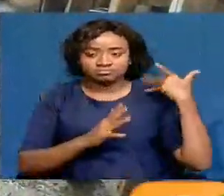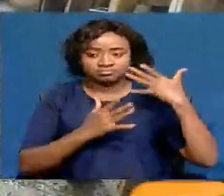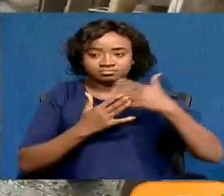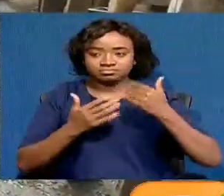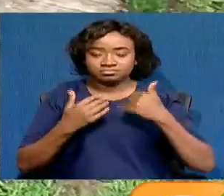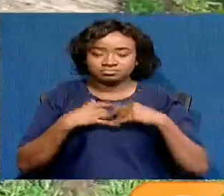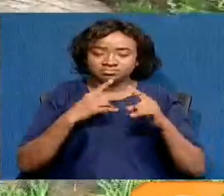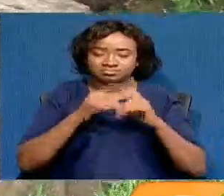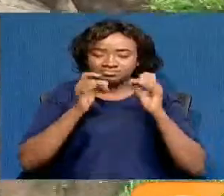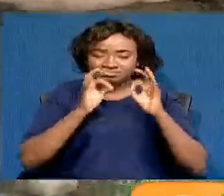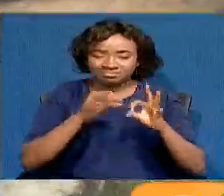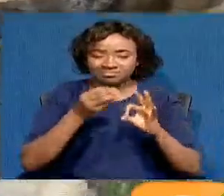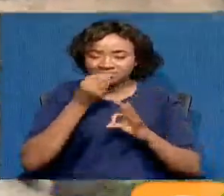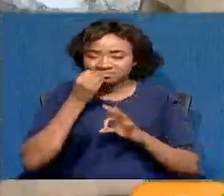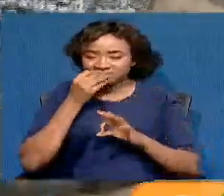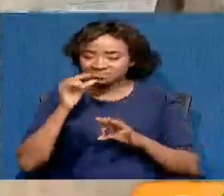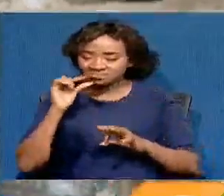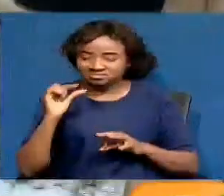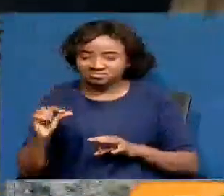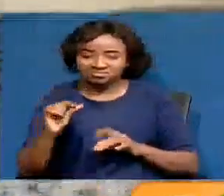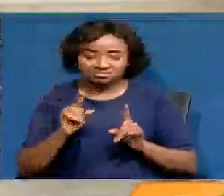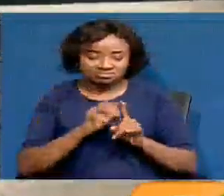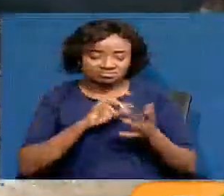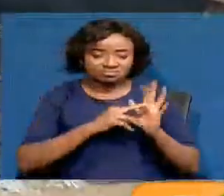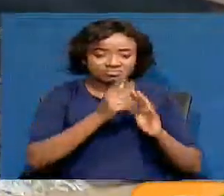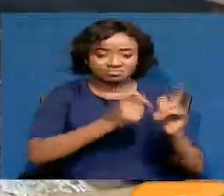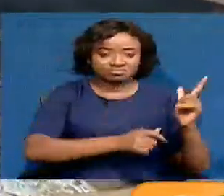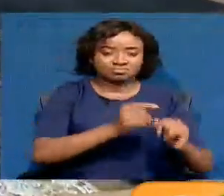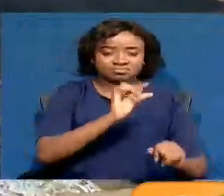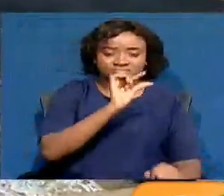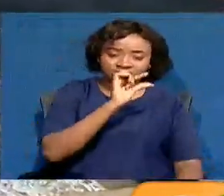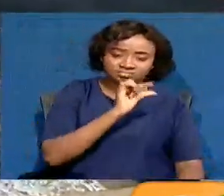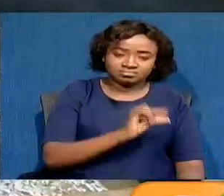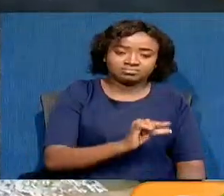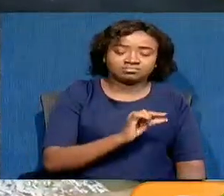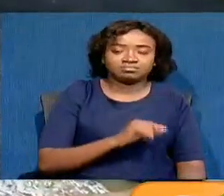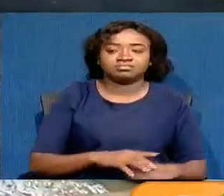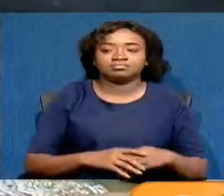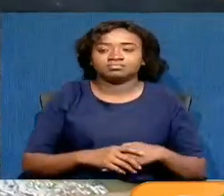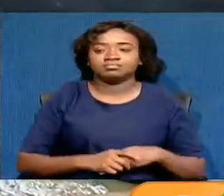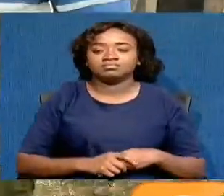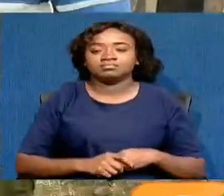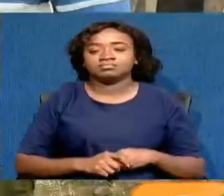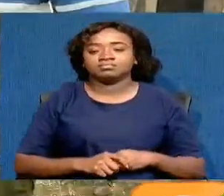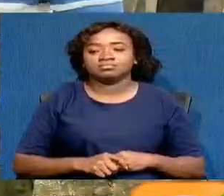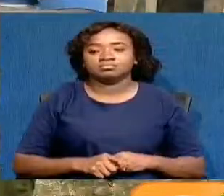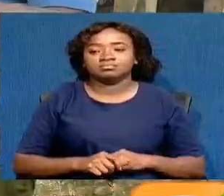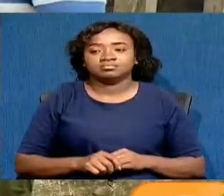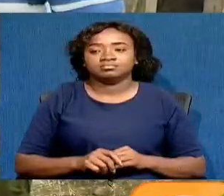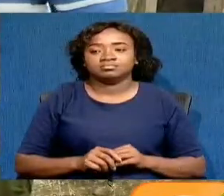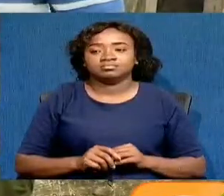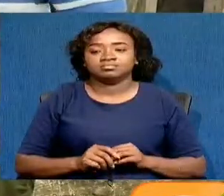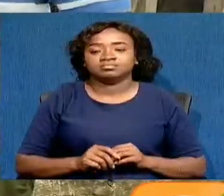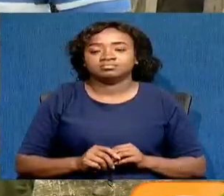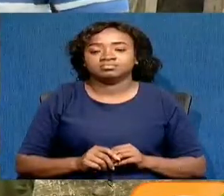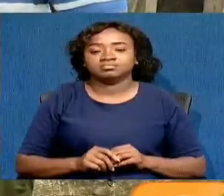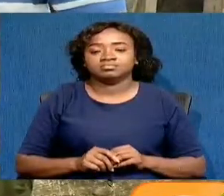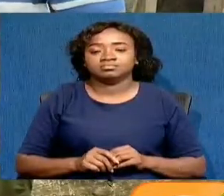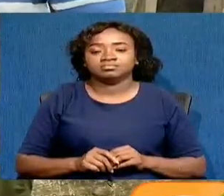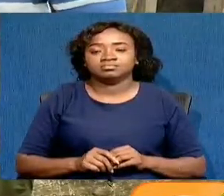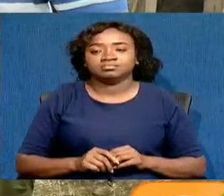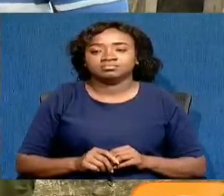forage and rising feed costs have kept milk yields frustratingly low for years. With the number of animals I have in this